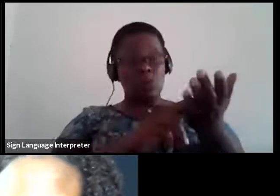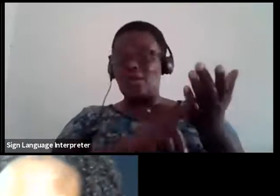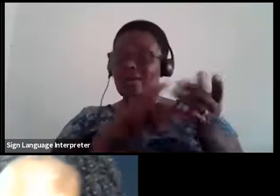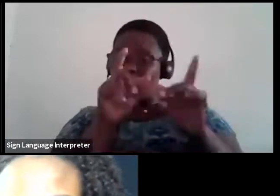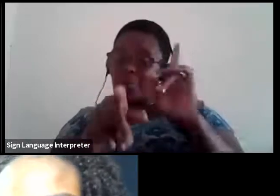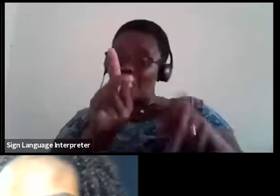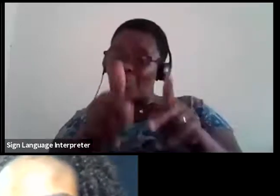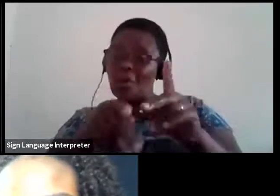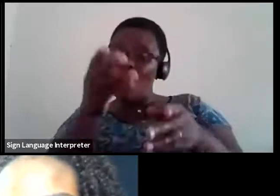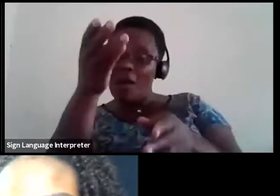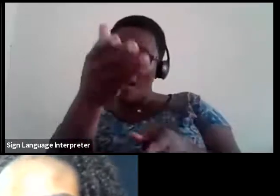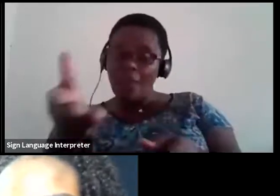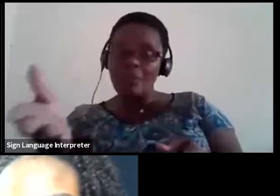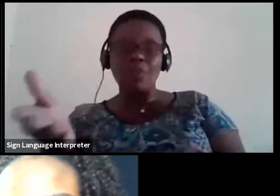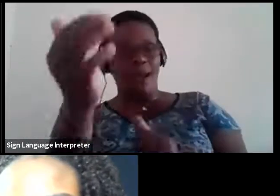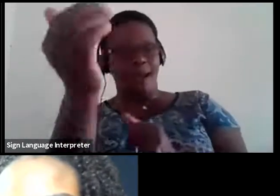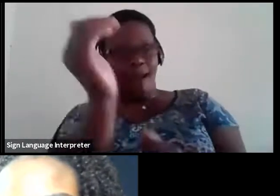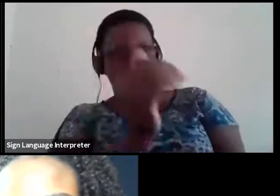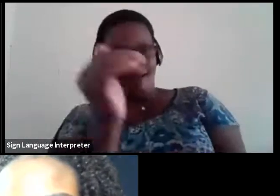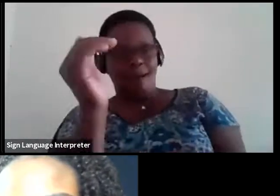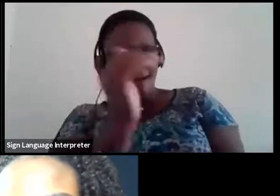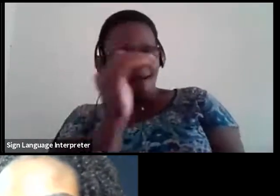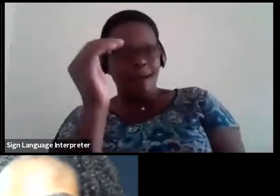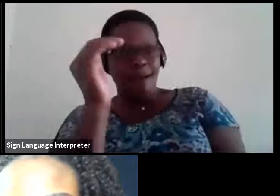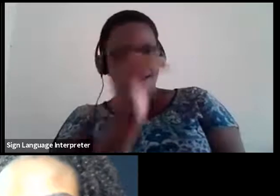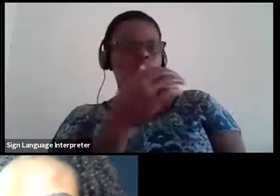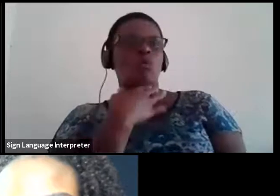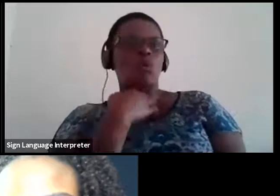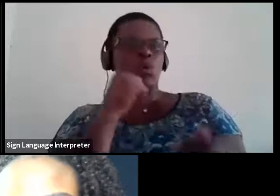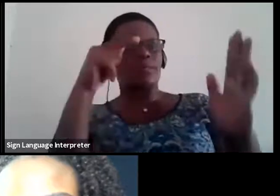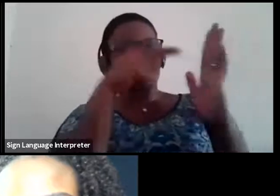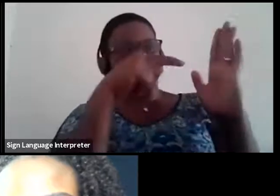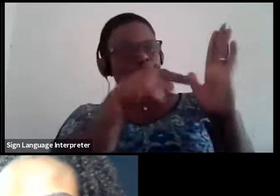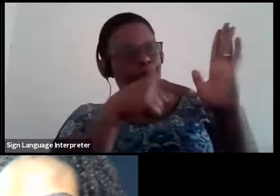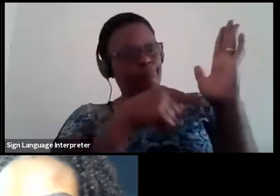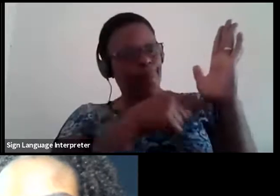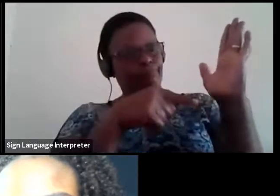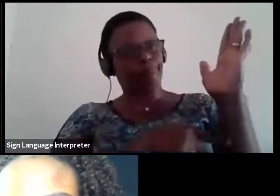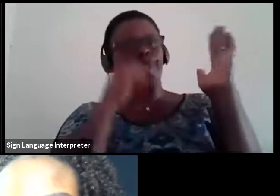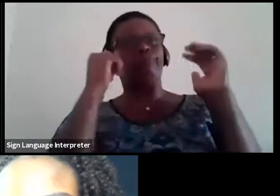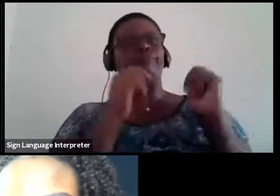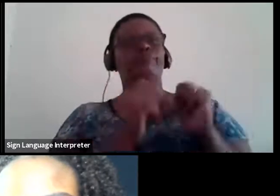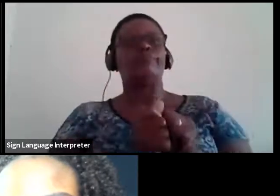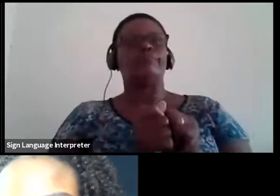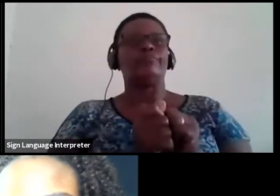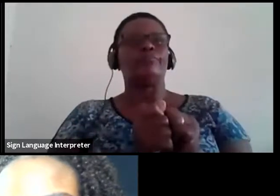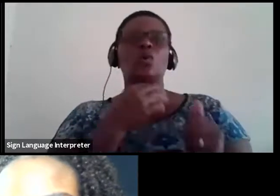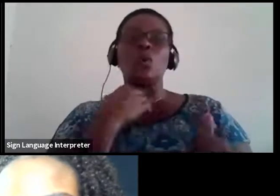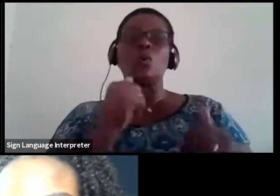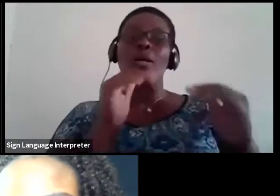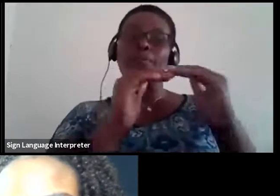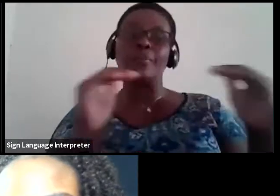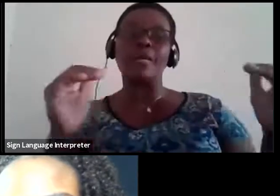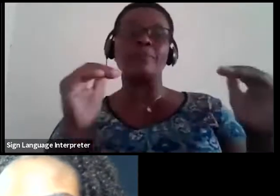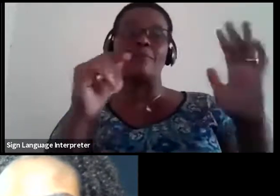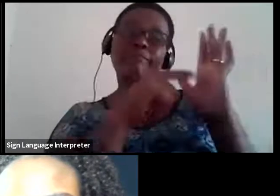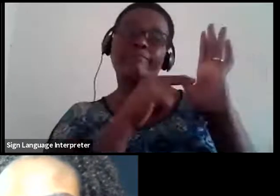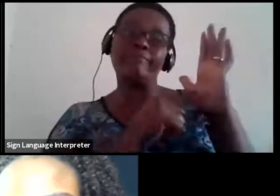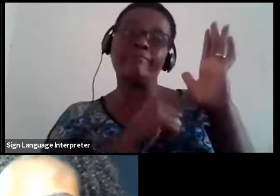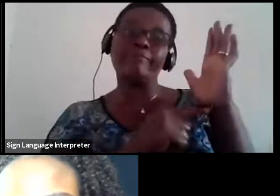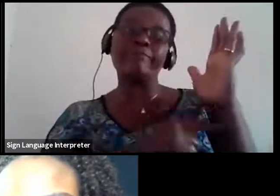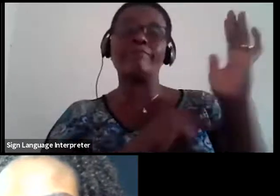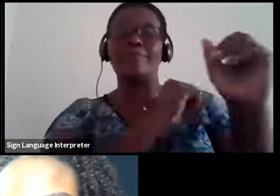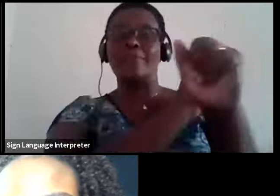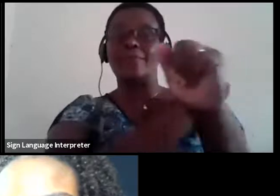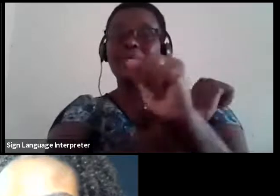actually asked for those measures to be put in place to make those platforms safer to navigate, especially